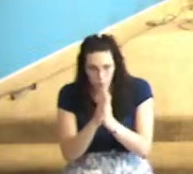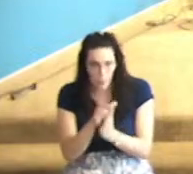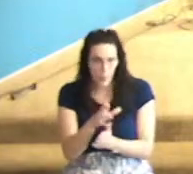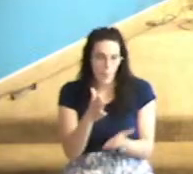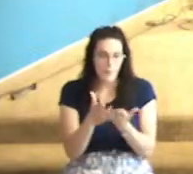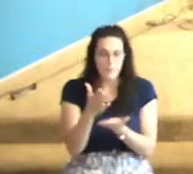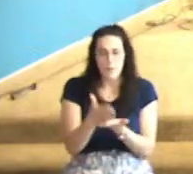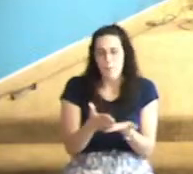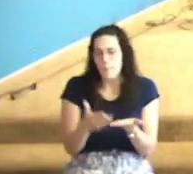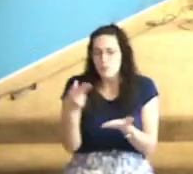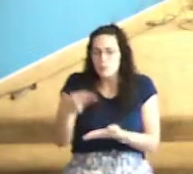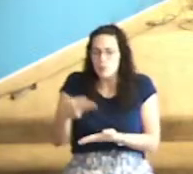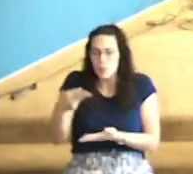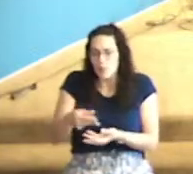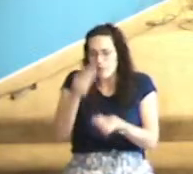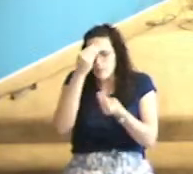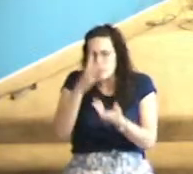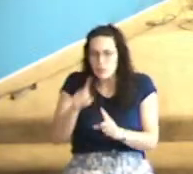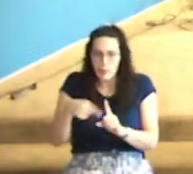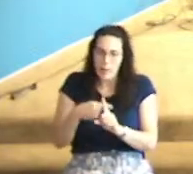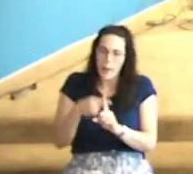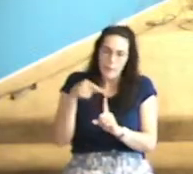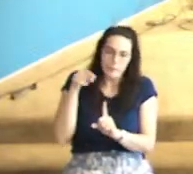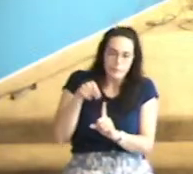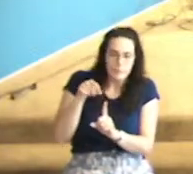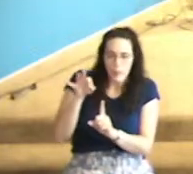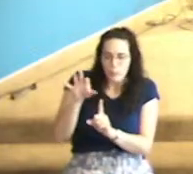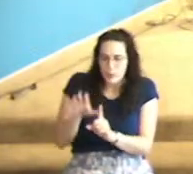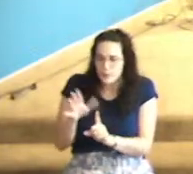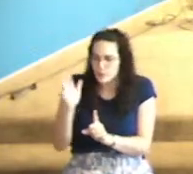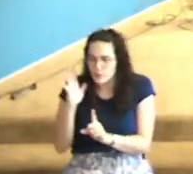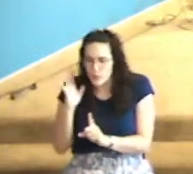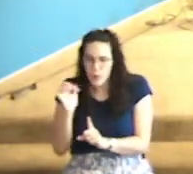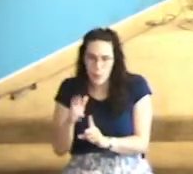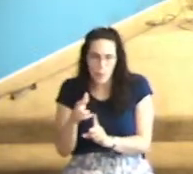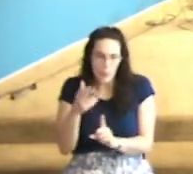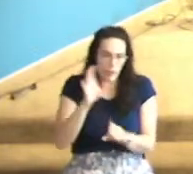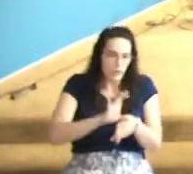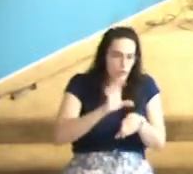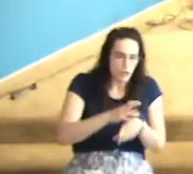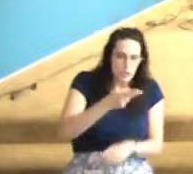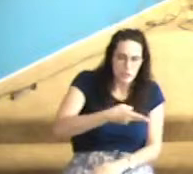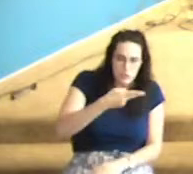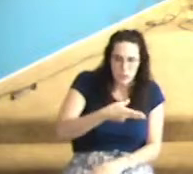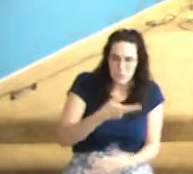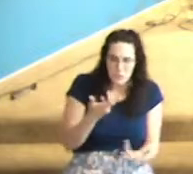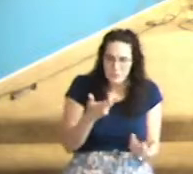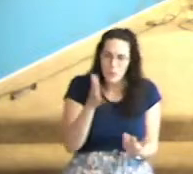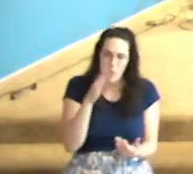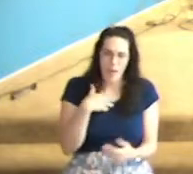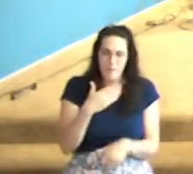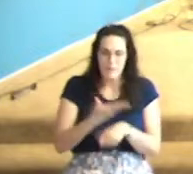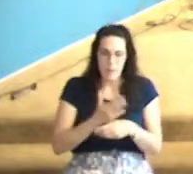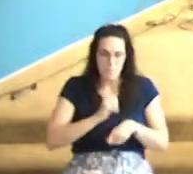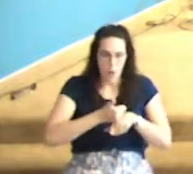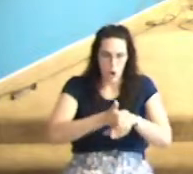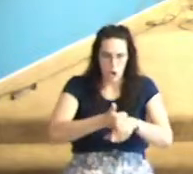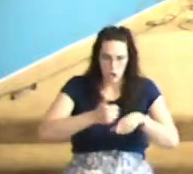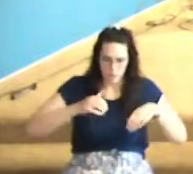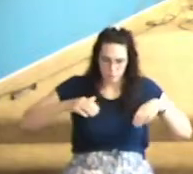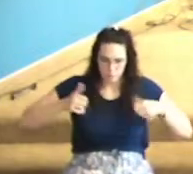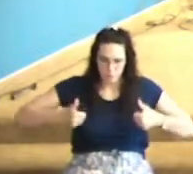some historical information about a preacher or the history of the church and things like that. So there'll be some markers like that.